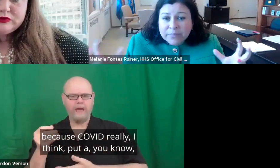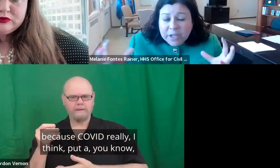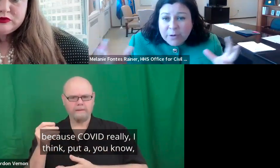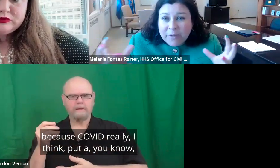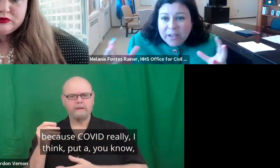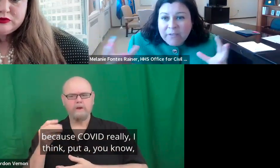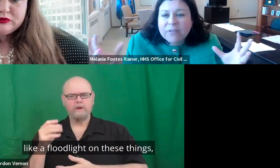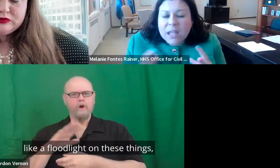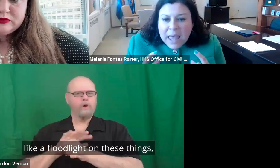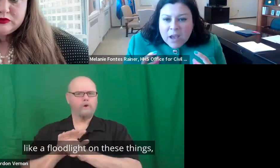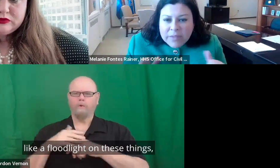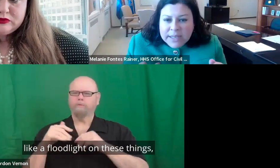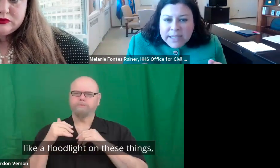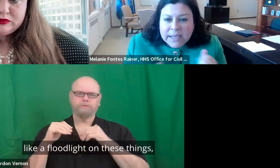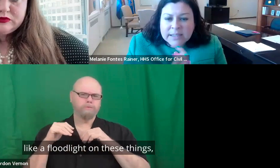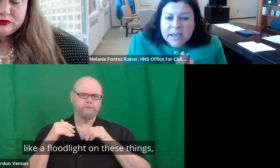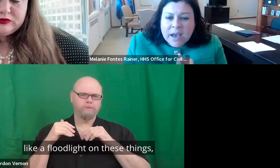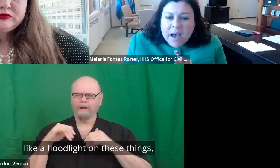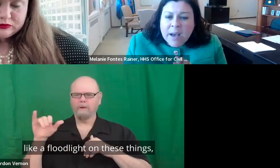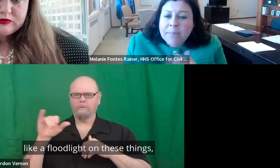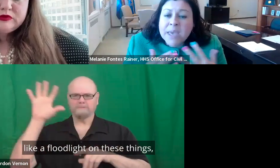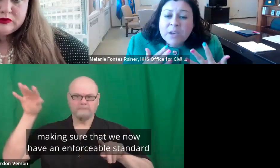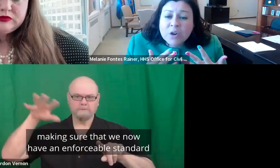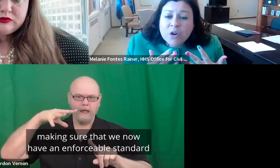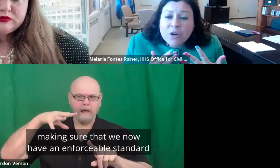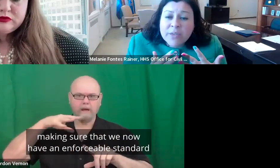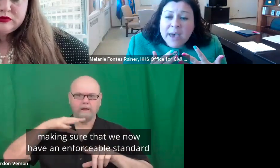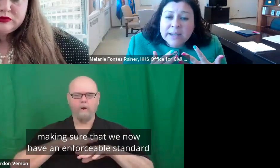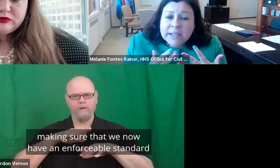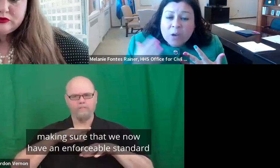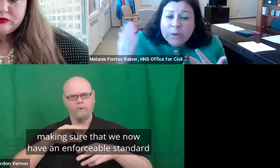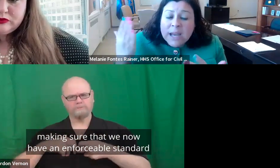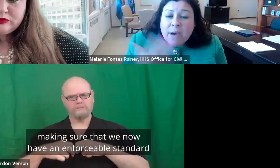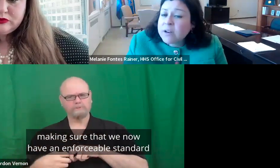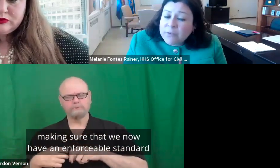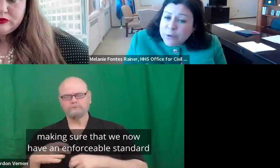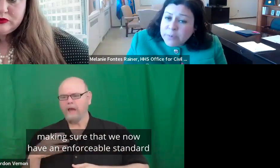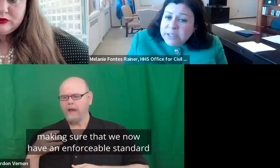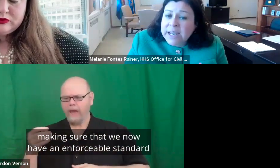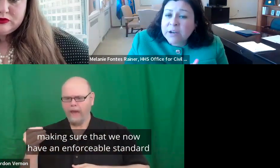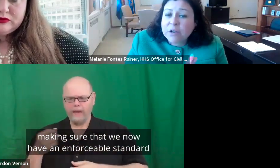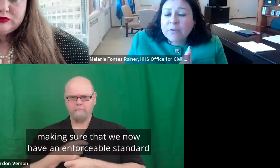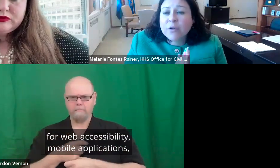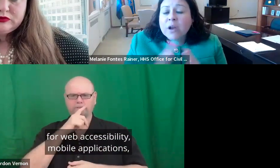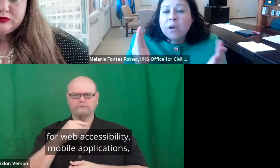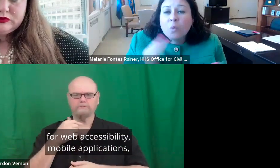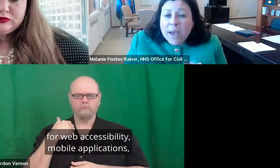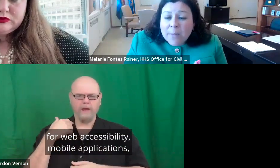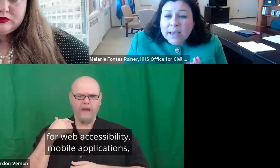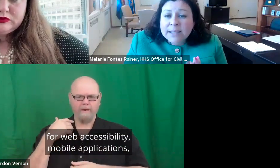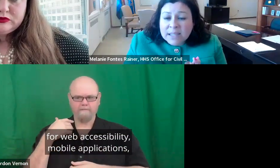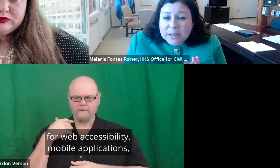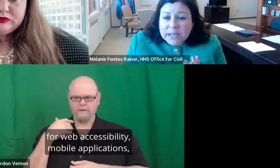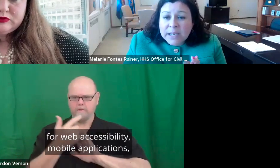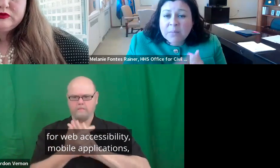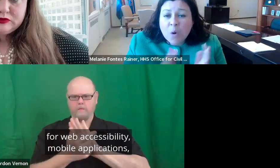a floodlight on these things. Making sure that we now have an enforceable standard for